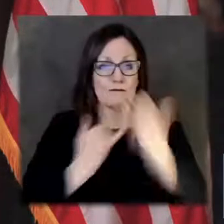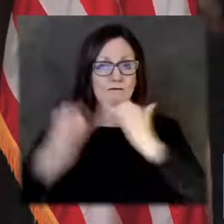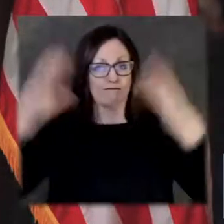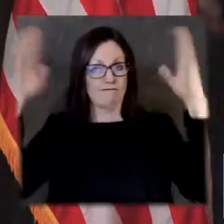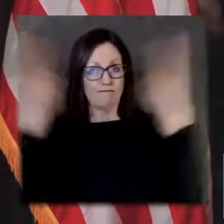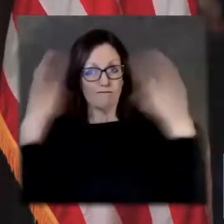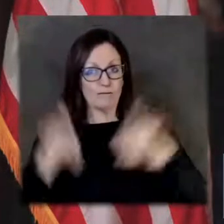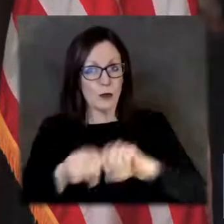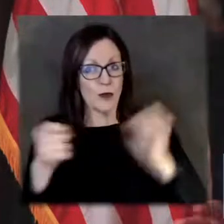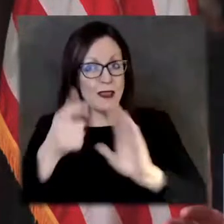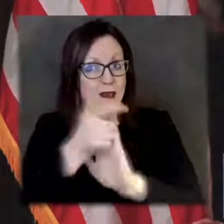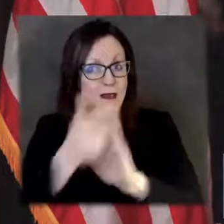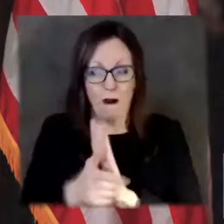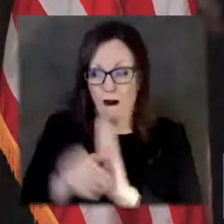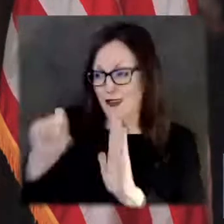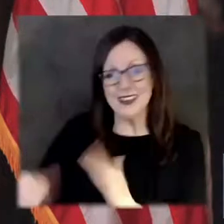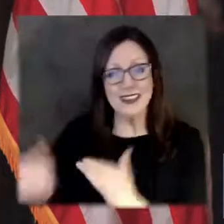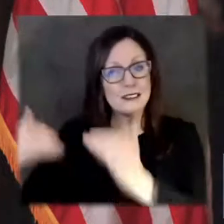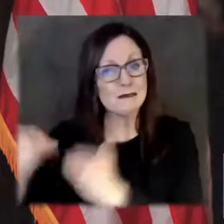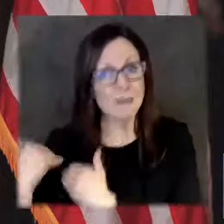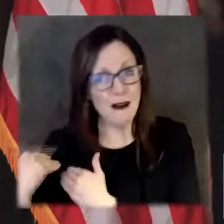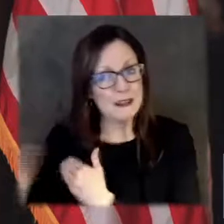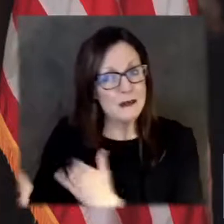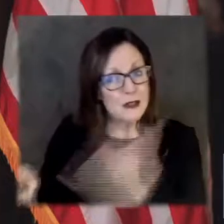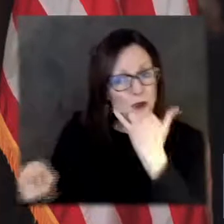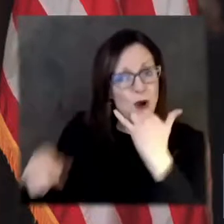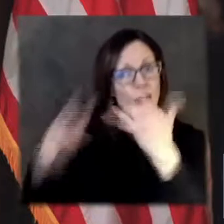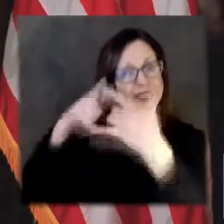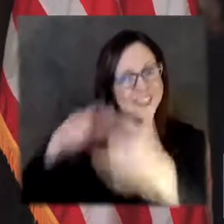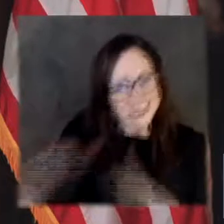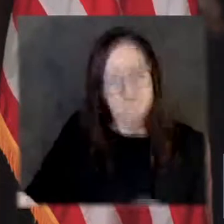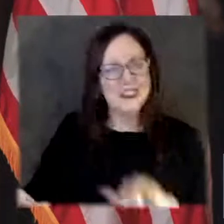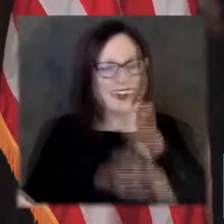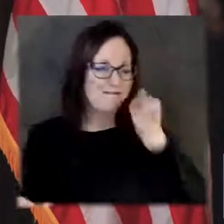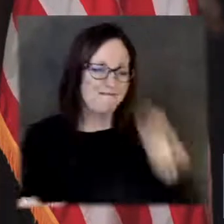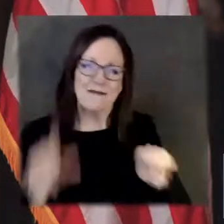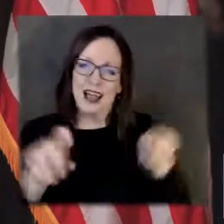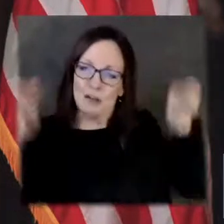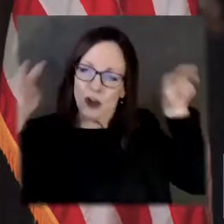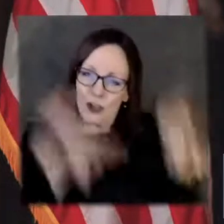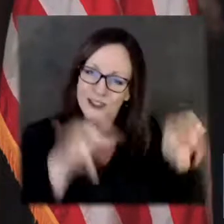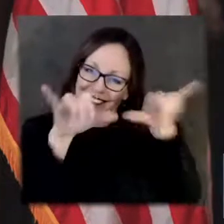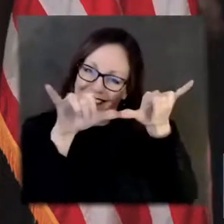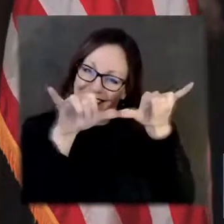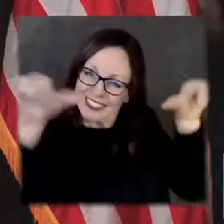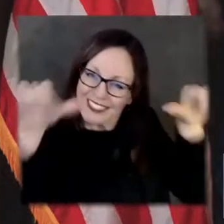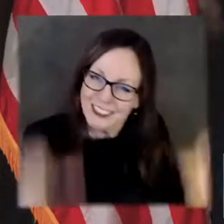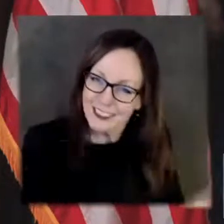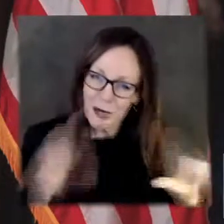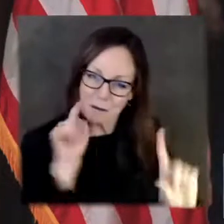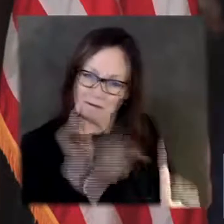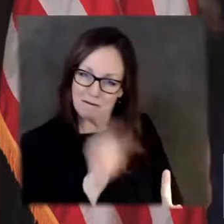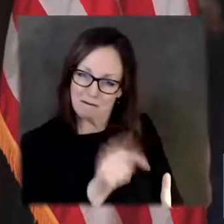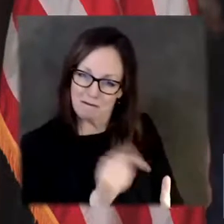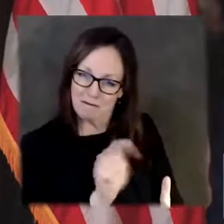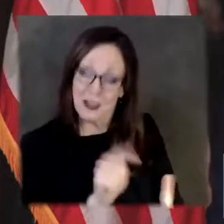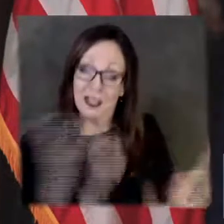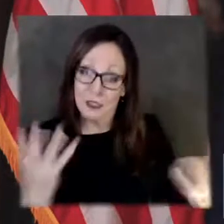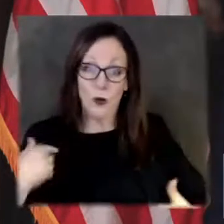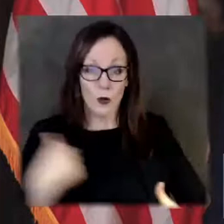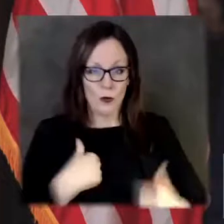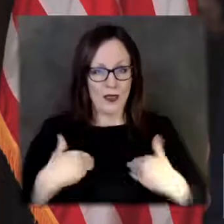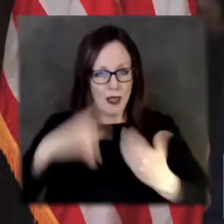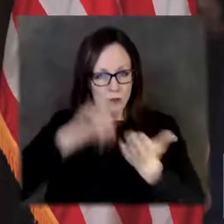reforming our justice system all at the same time. Because in the 21st century, we can use science and evidence to help